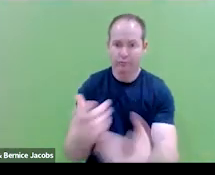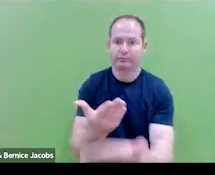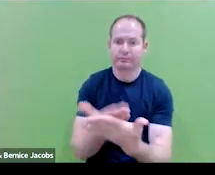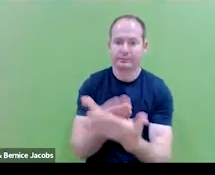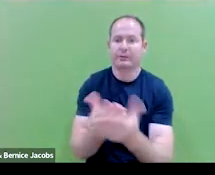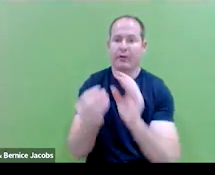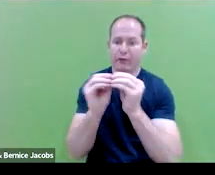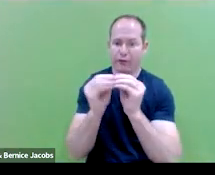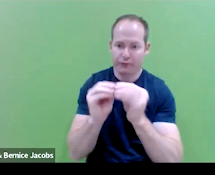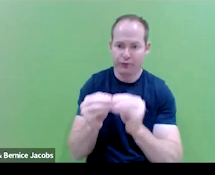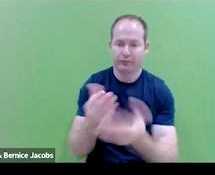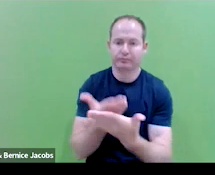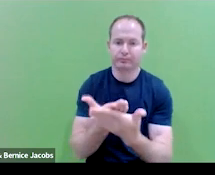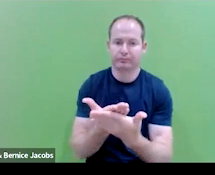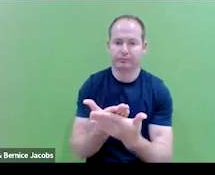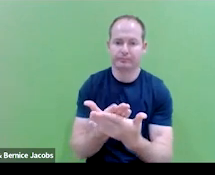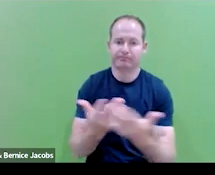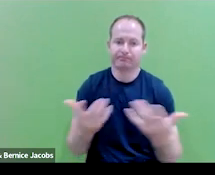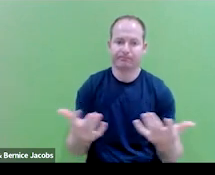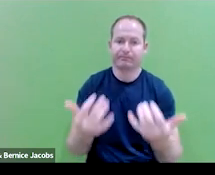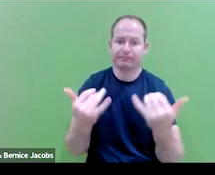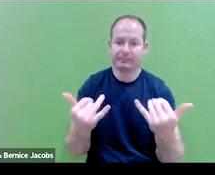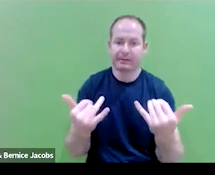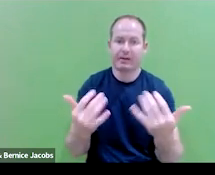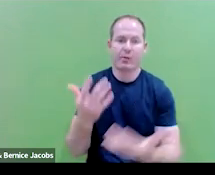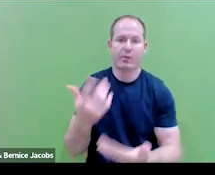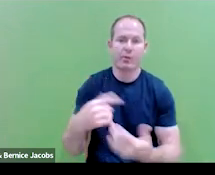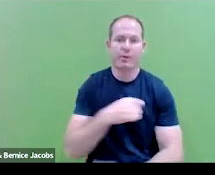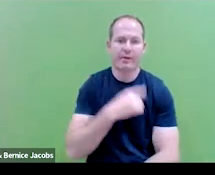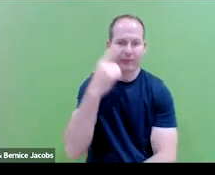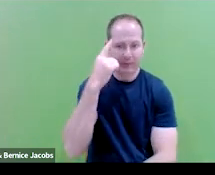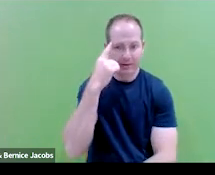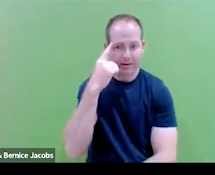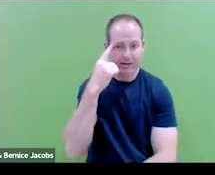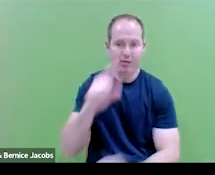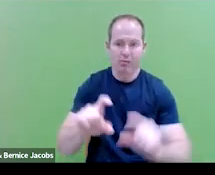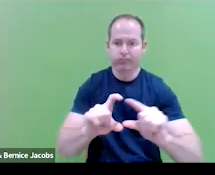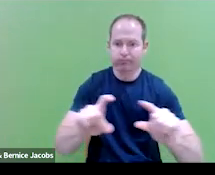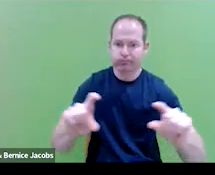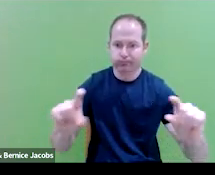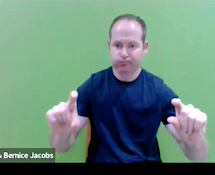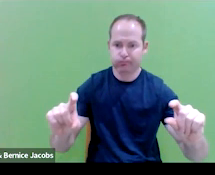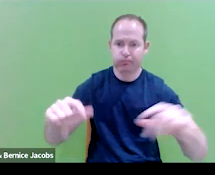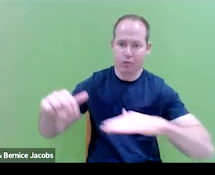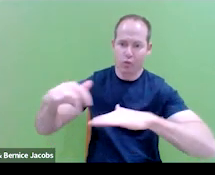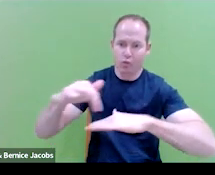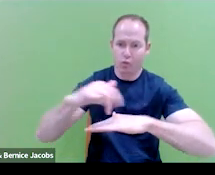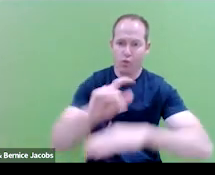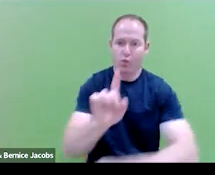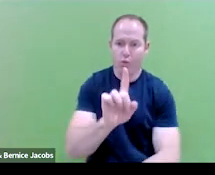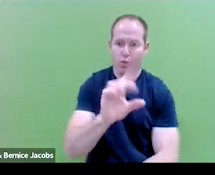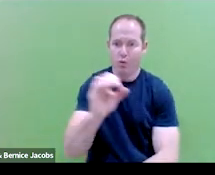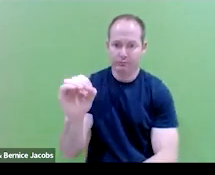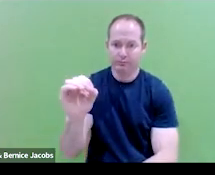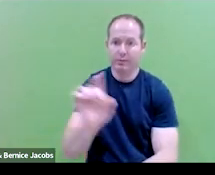the lifespan of concrete is about 100 years. The lifespan of a website can be a couple of